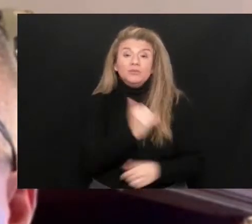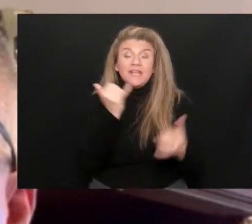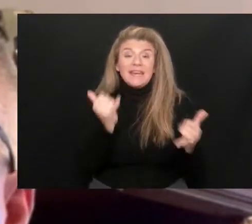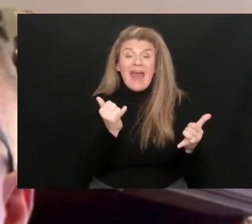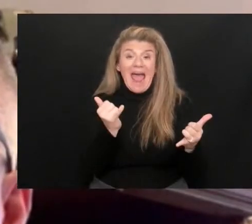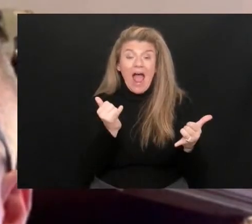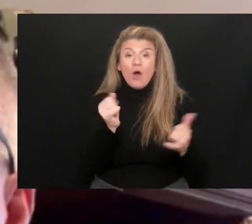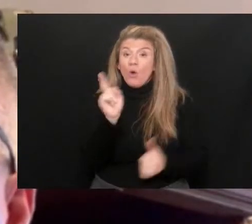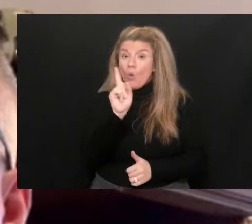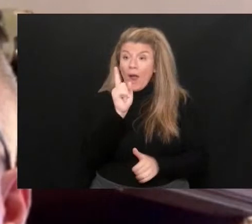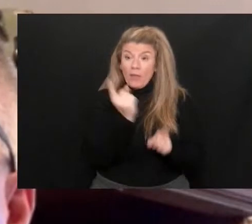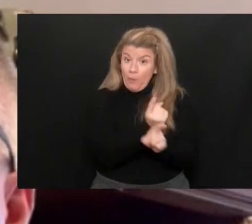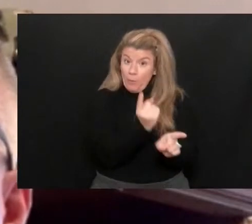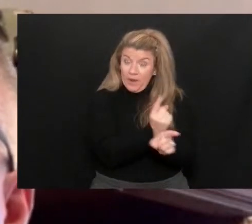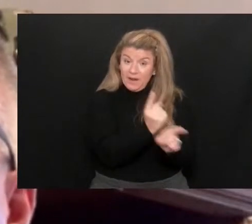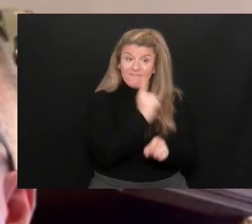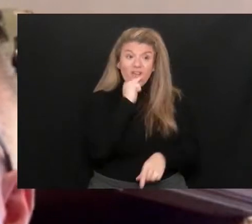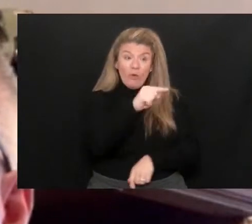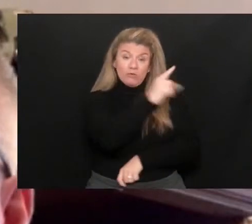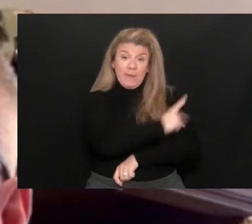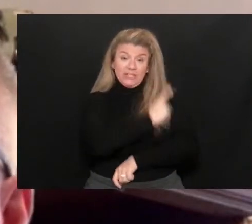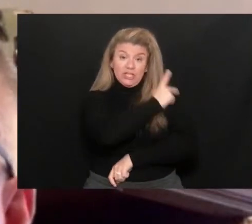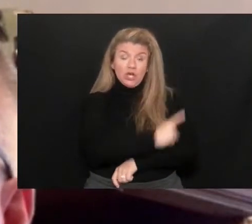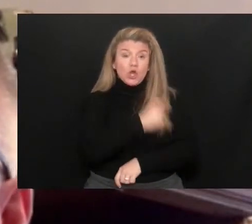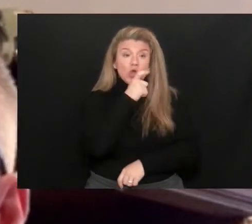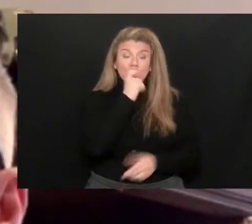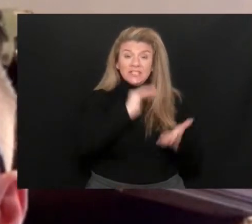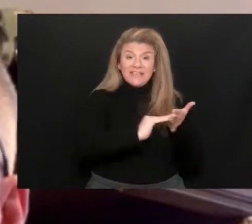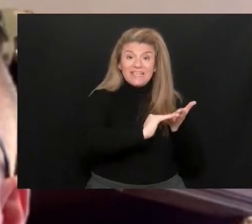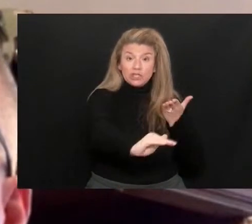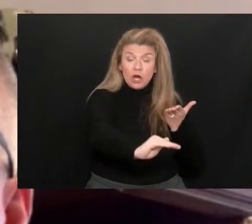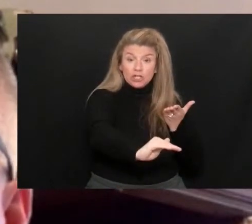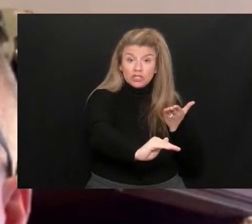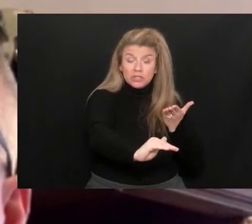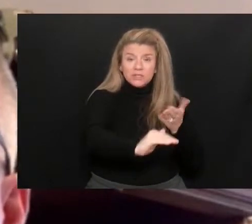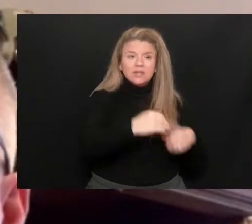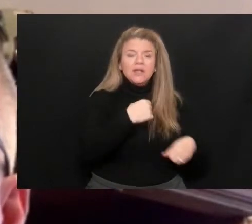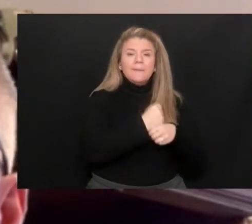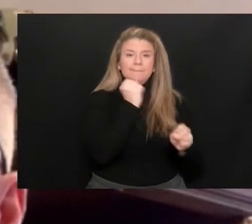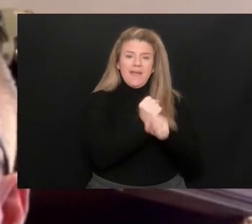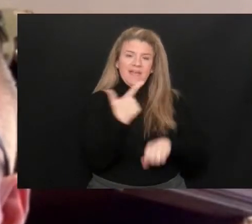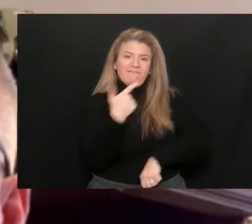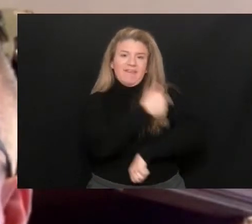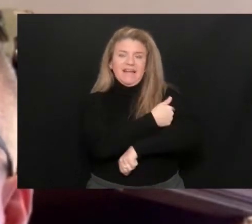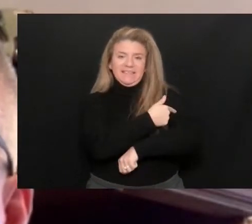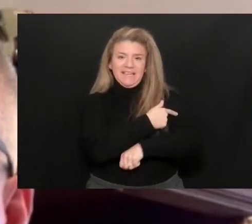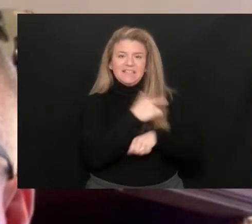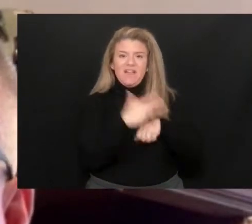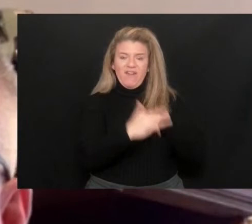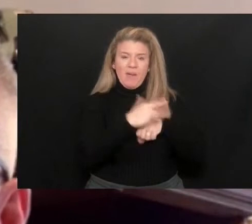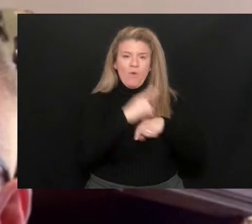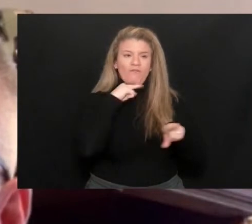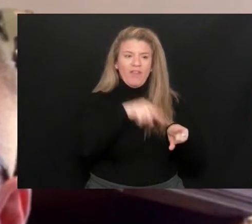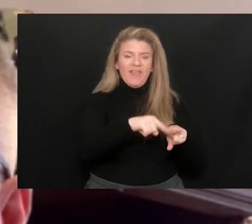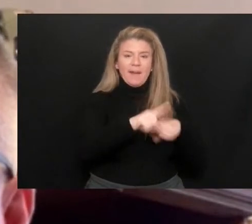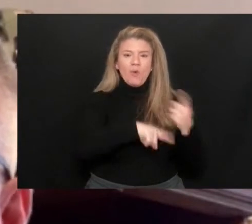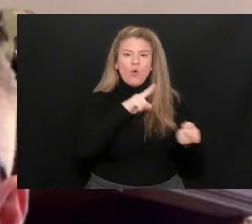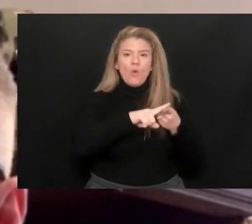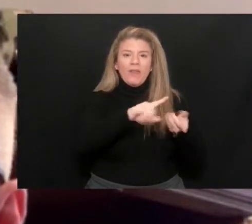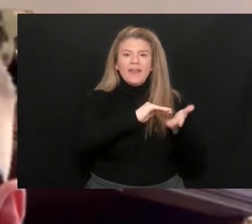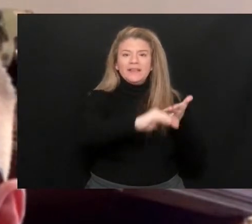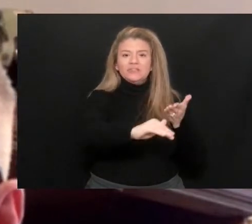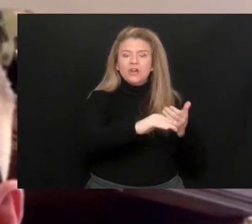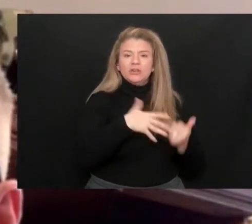where appropriate for those patients being discharged, making vaccines available to patients as they discharge